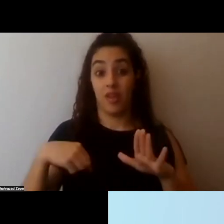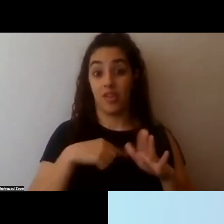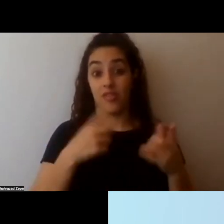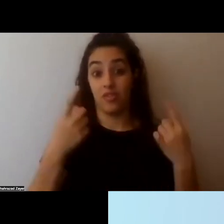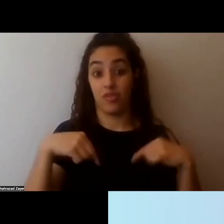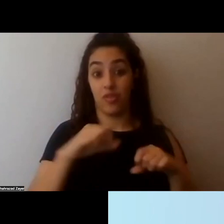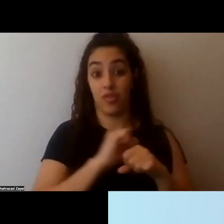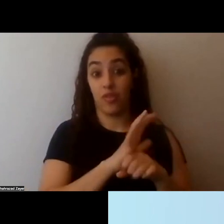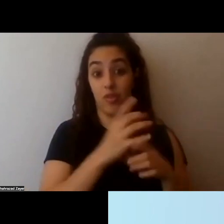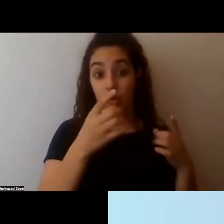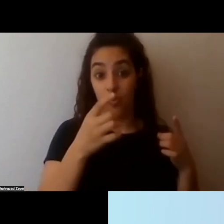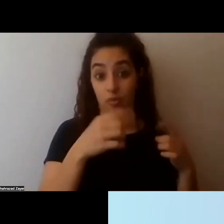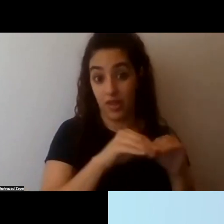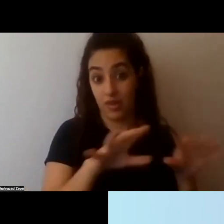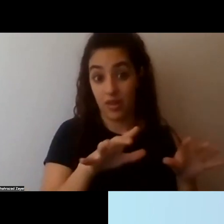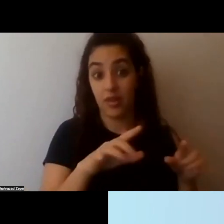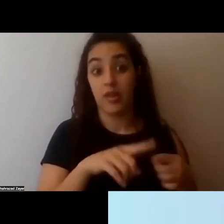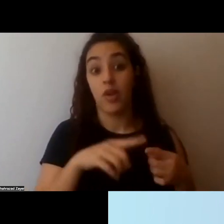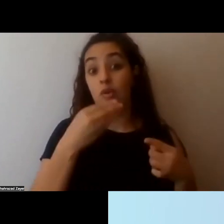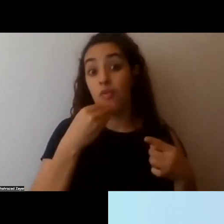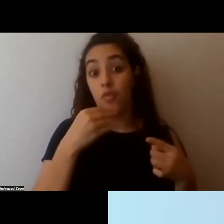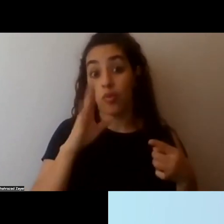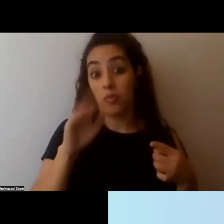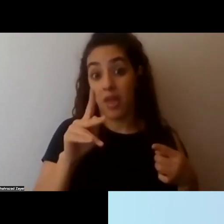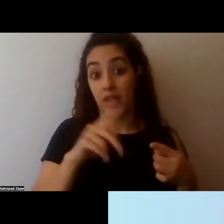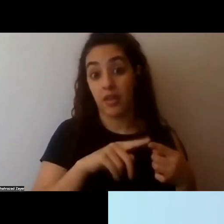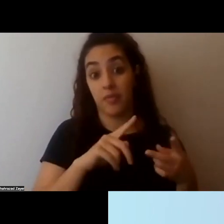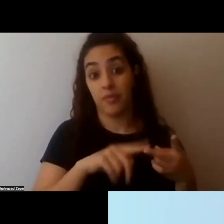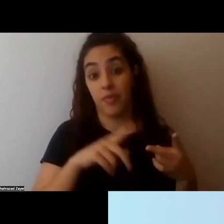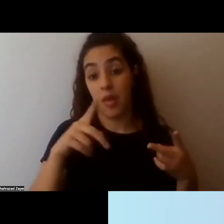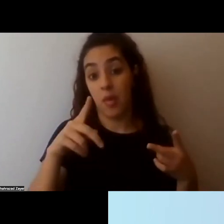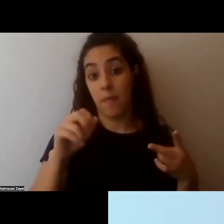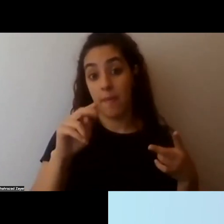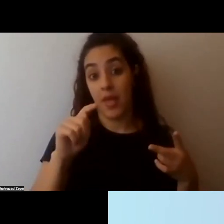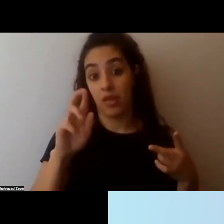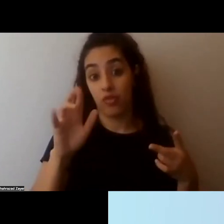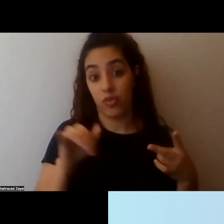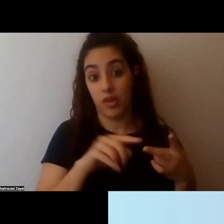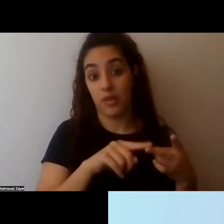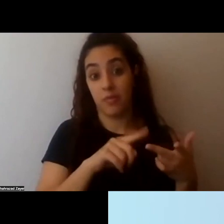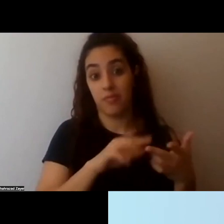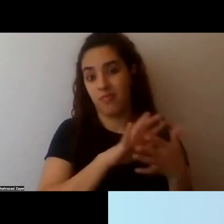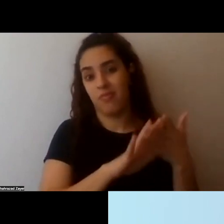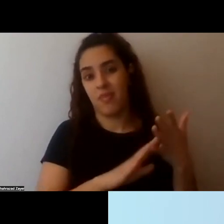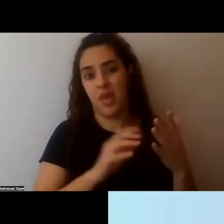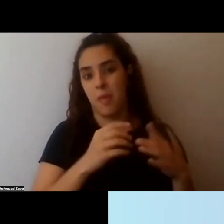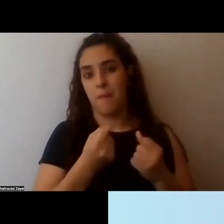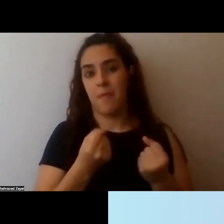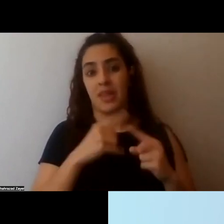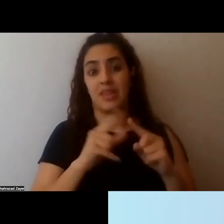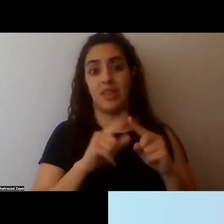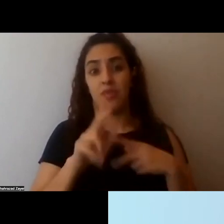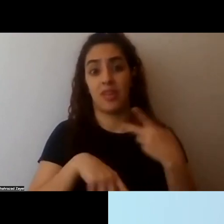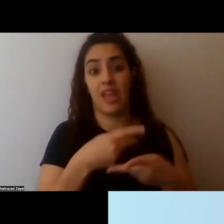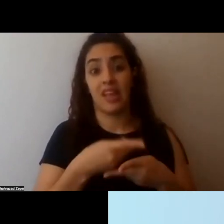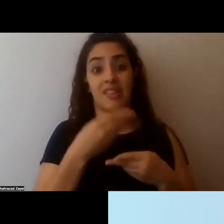been pantries, it could have been any of the Meals on Wheels providers across the county.